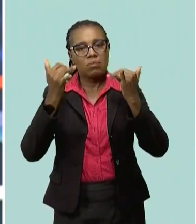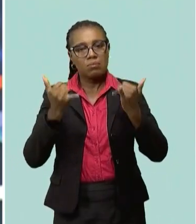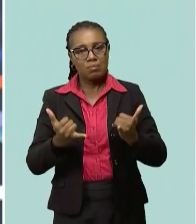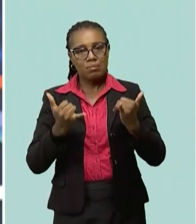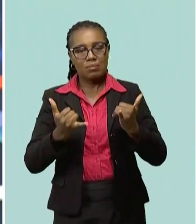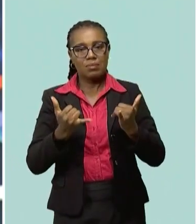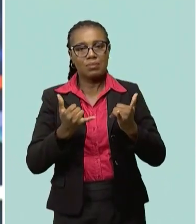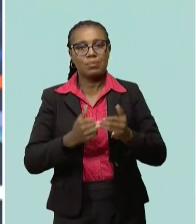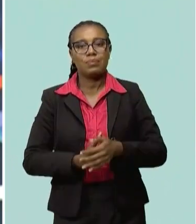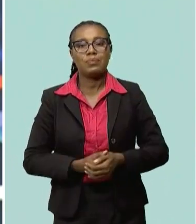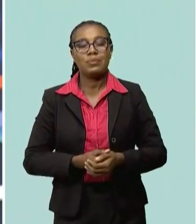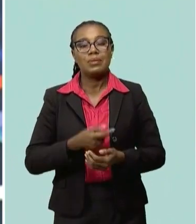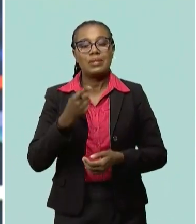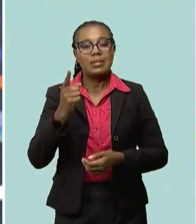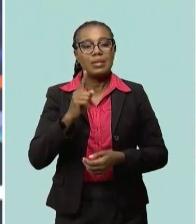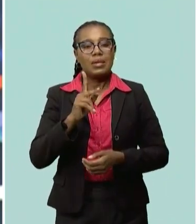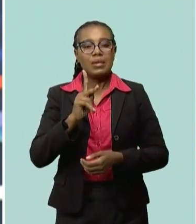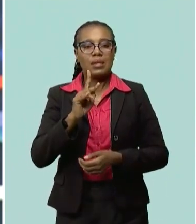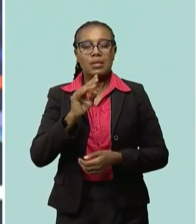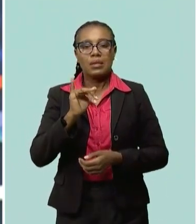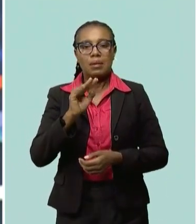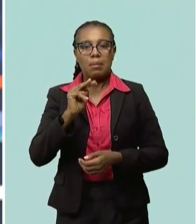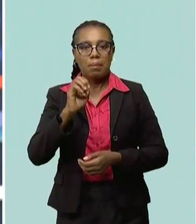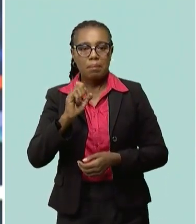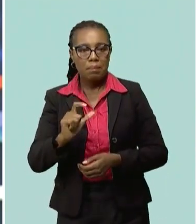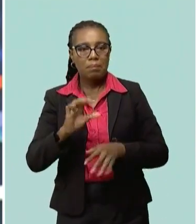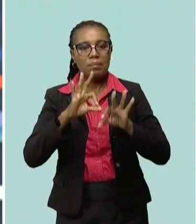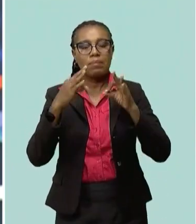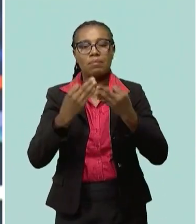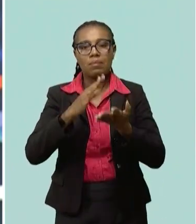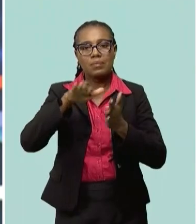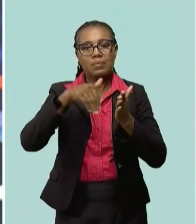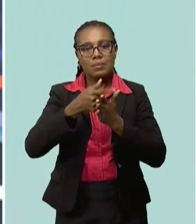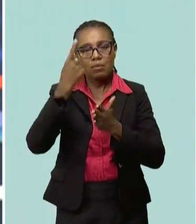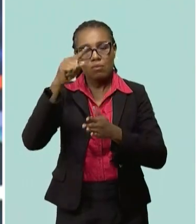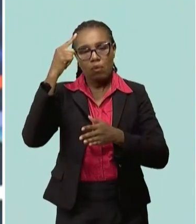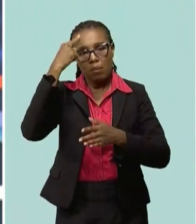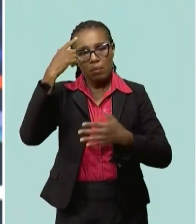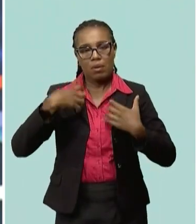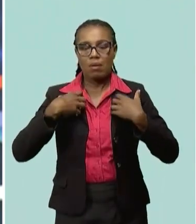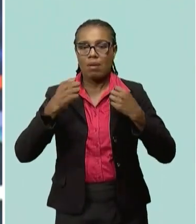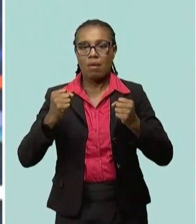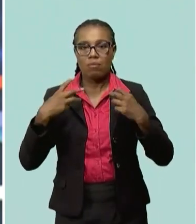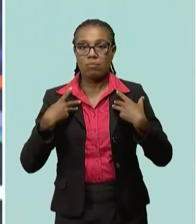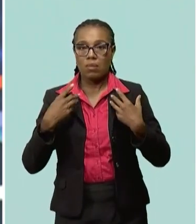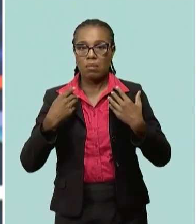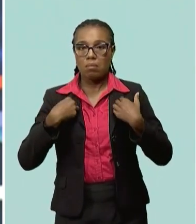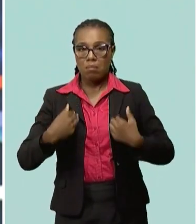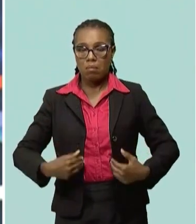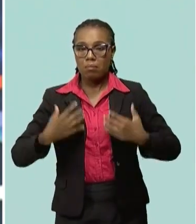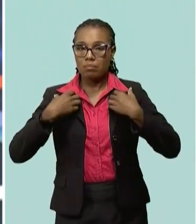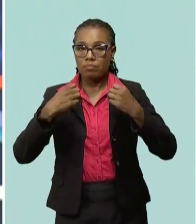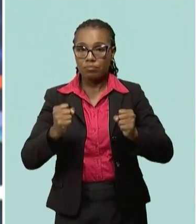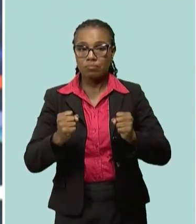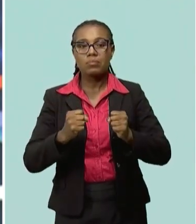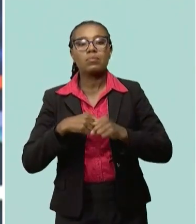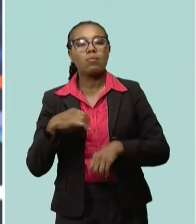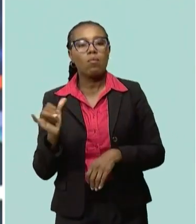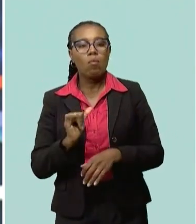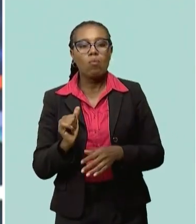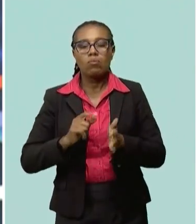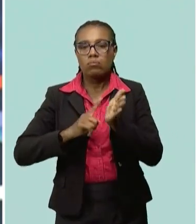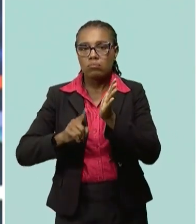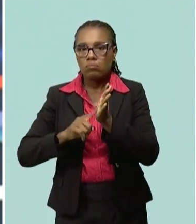Scientific Director of Kimmel Family Center for Brain Health and Wellness and a researcher with Baycrest Academy for Research and